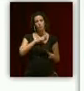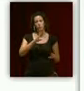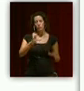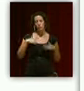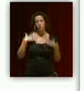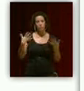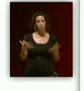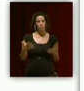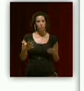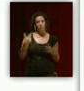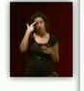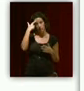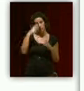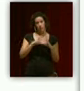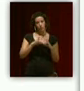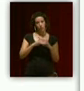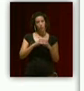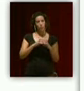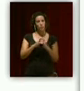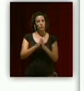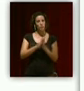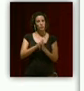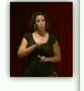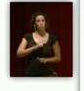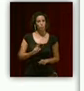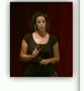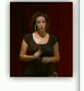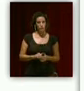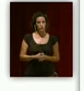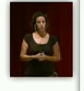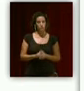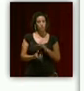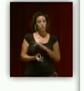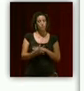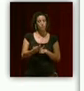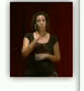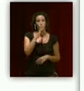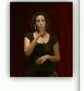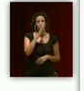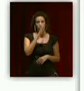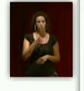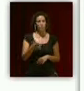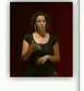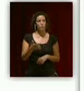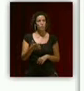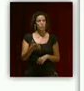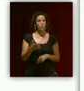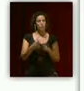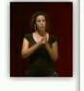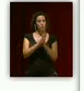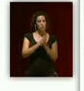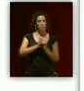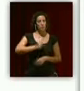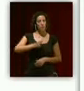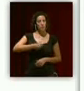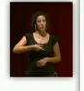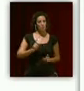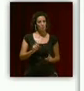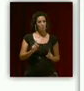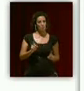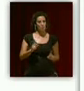case, the P300 systems harness a specific stimuli.